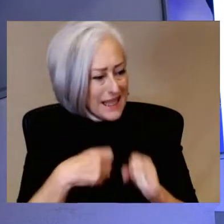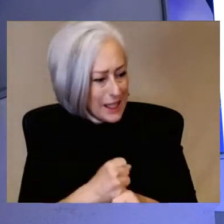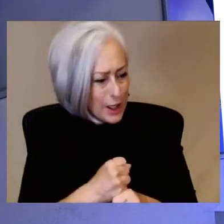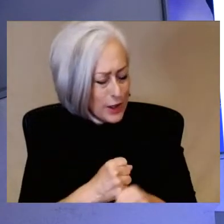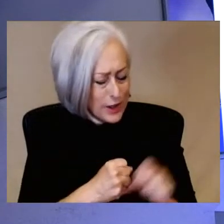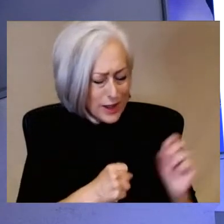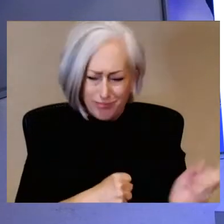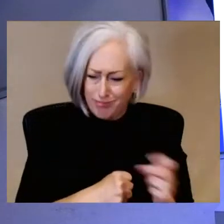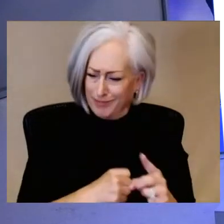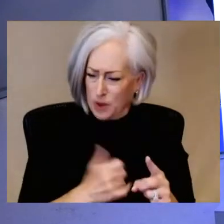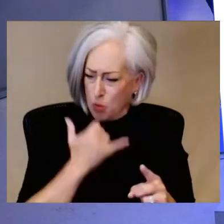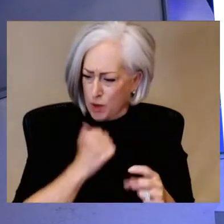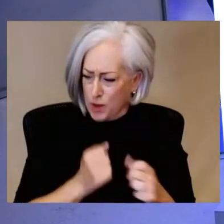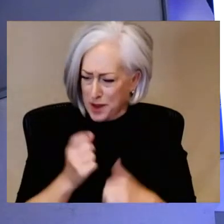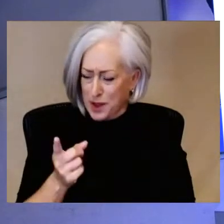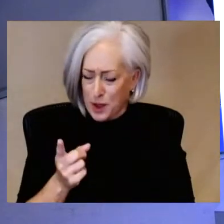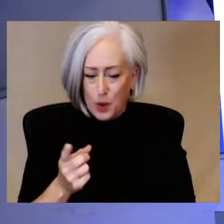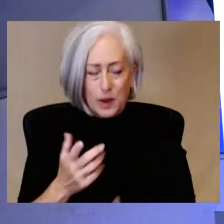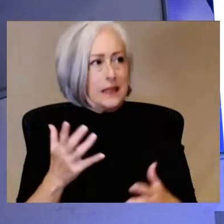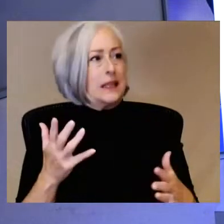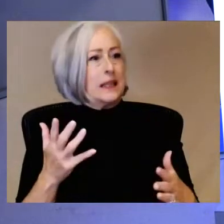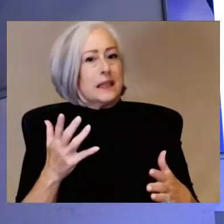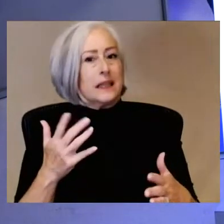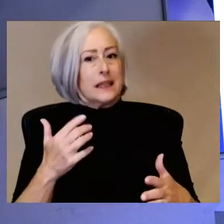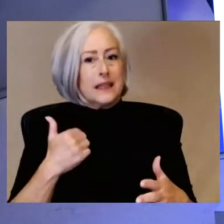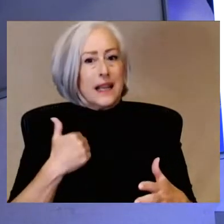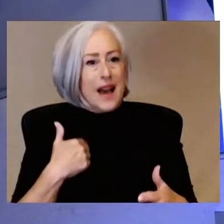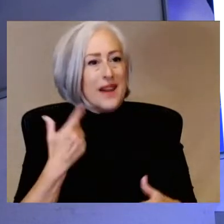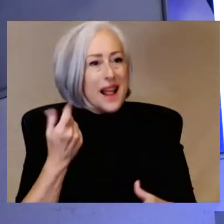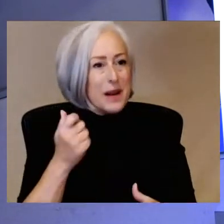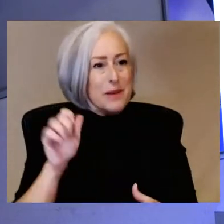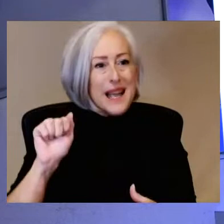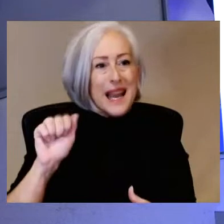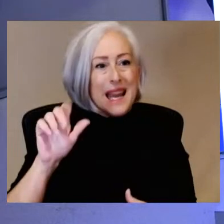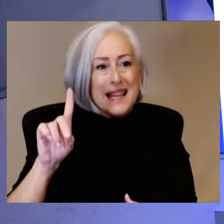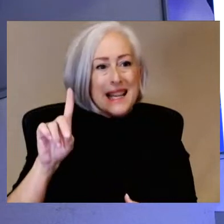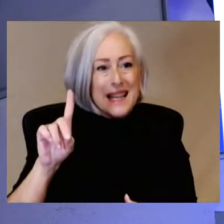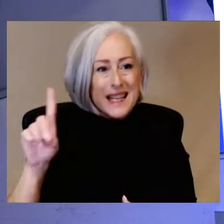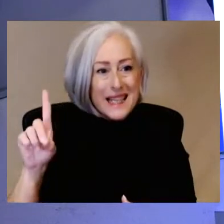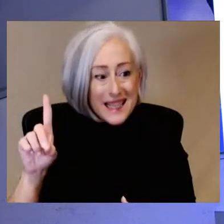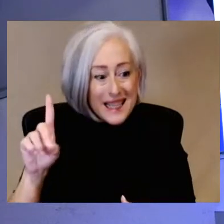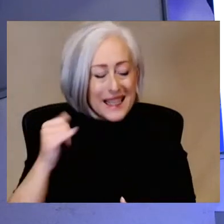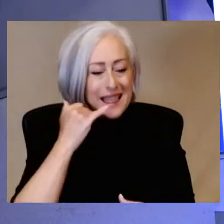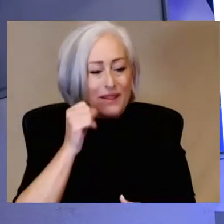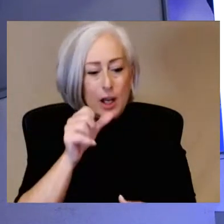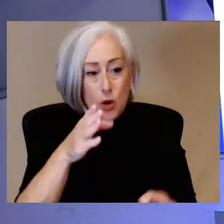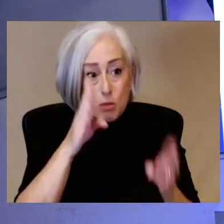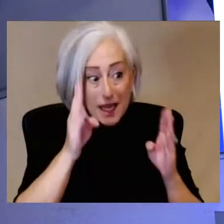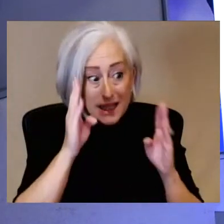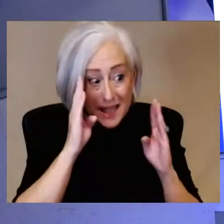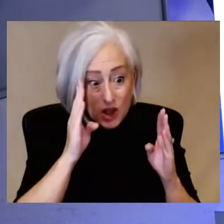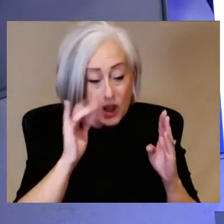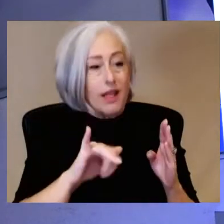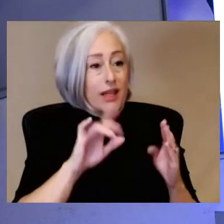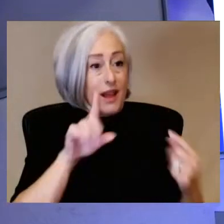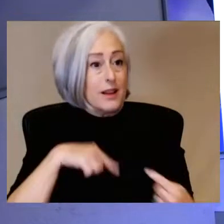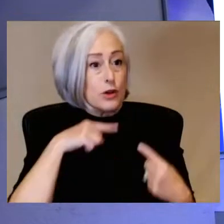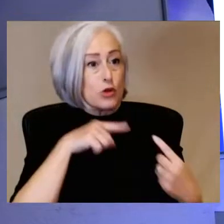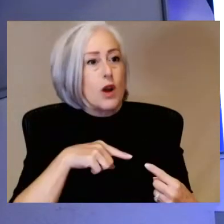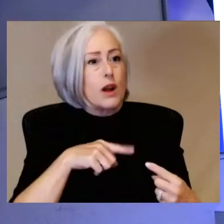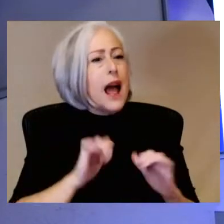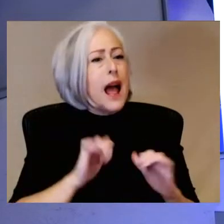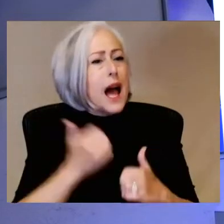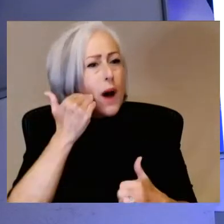said. I also suffer from a little bit of ADD, and if I don't pay attention, that's a little bit of a struggle. How do I distinguish some of